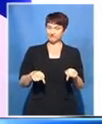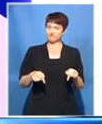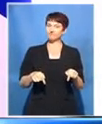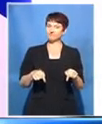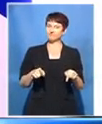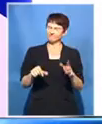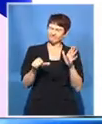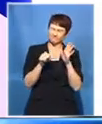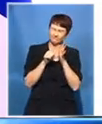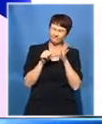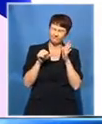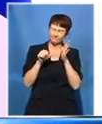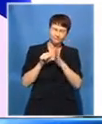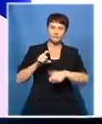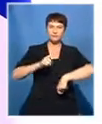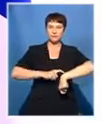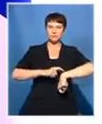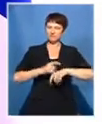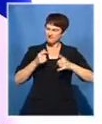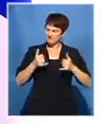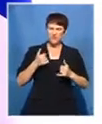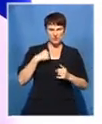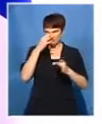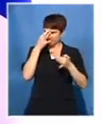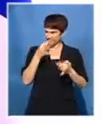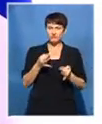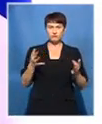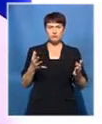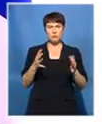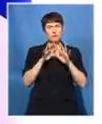This is the moment we finally determined we would save our planet.